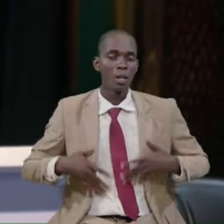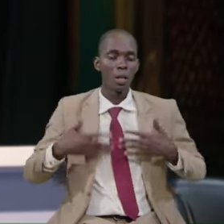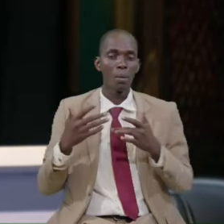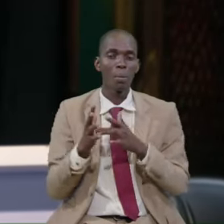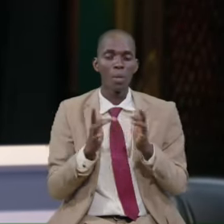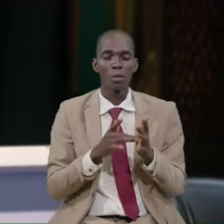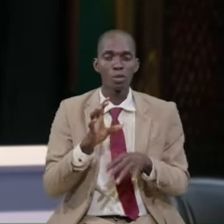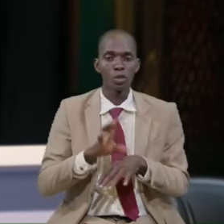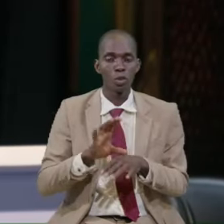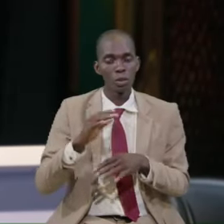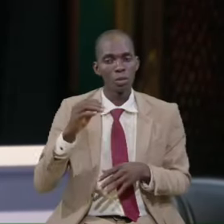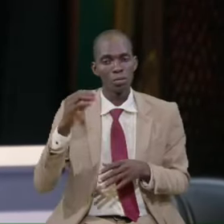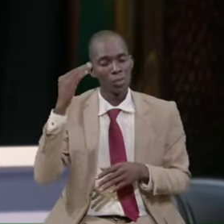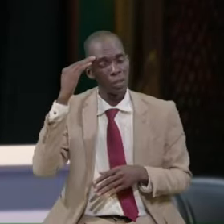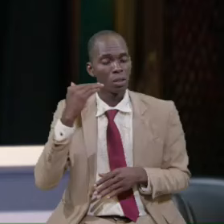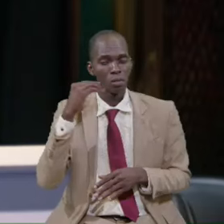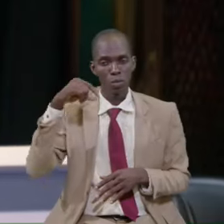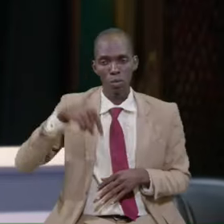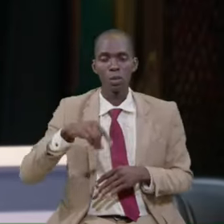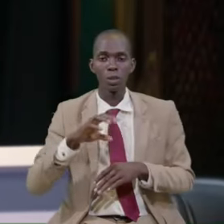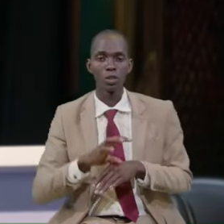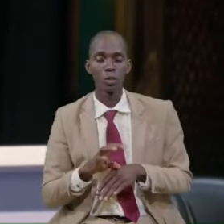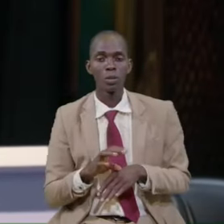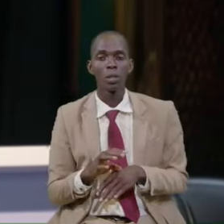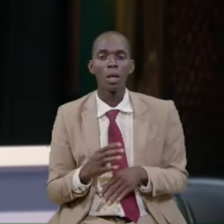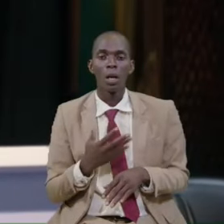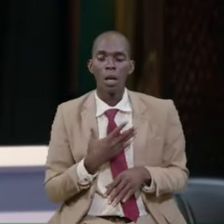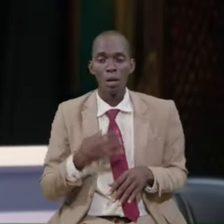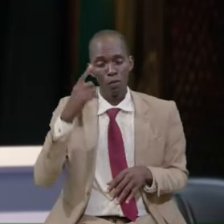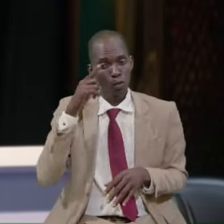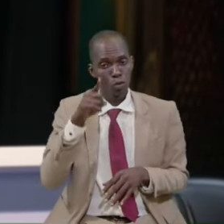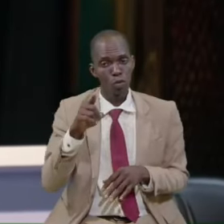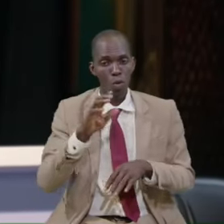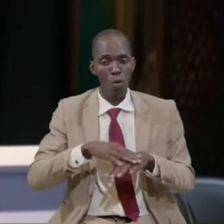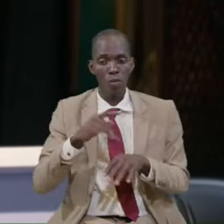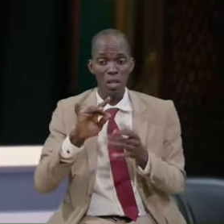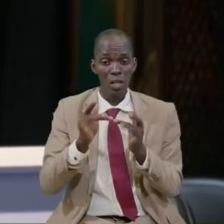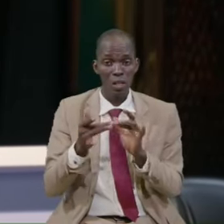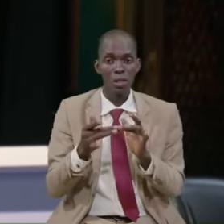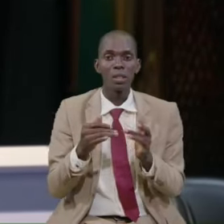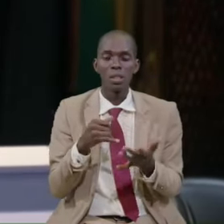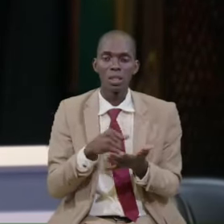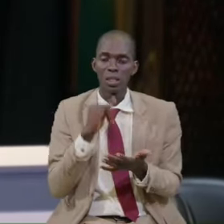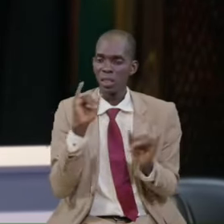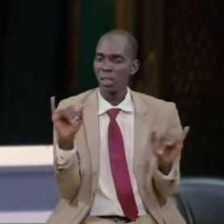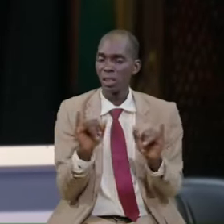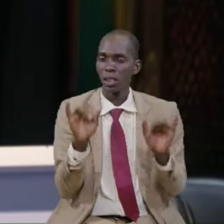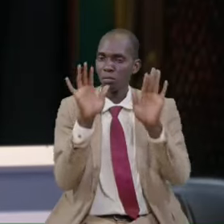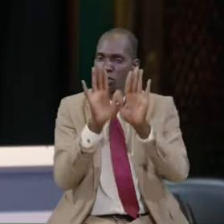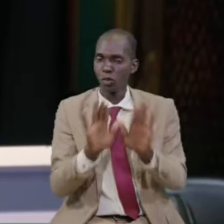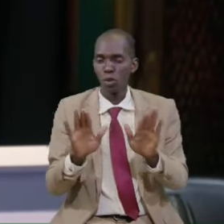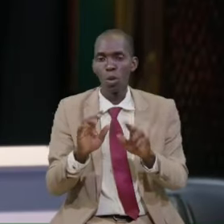Church. While online, it will also be on that Sunday. Counselors, please, if you are